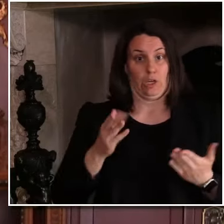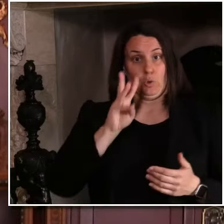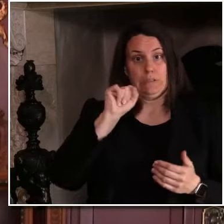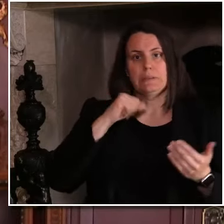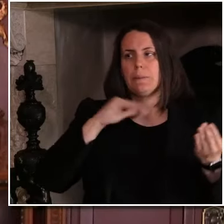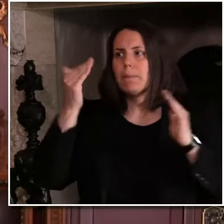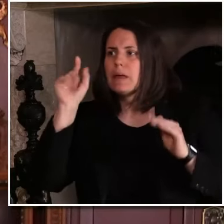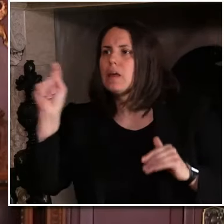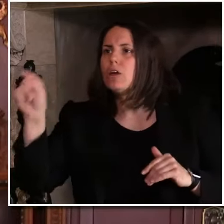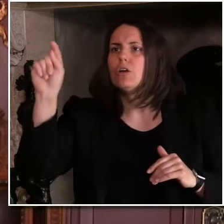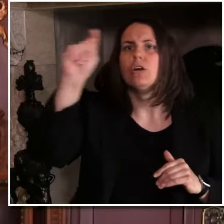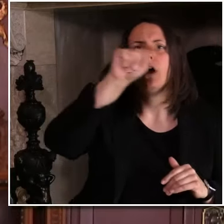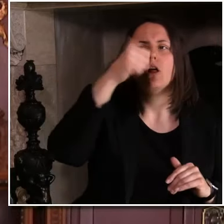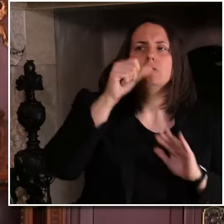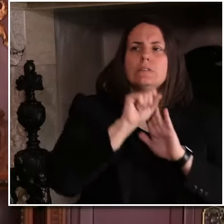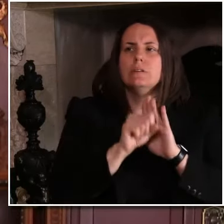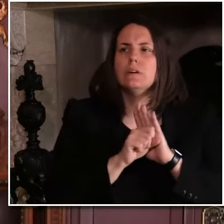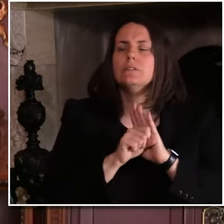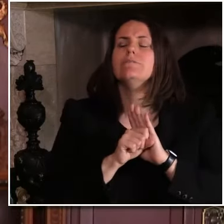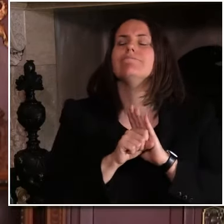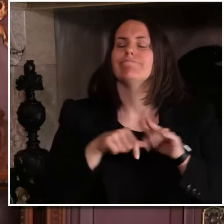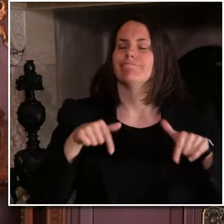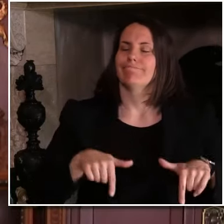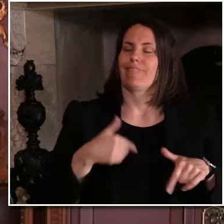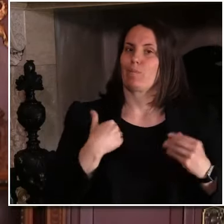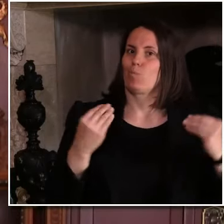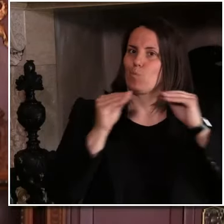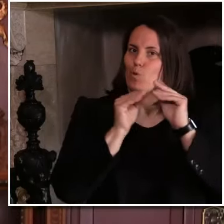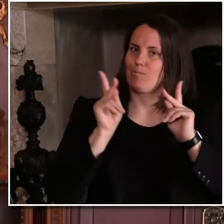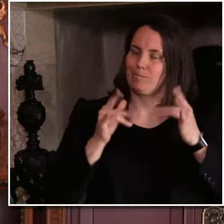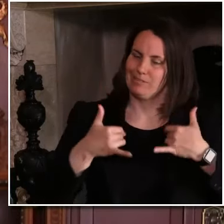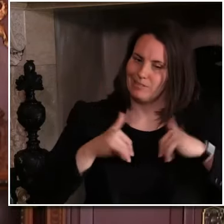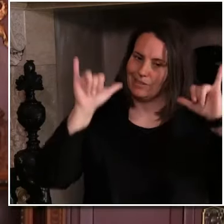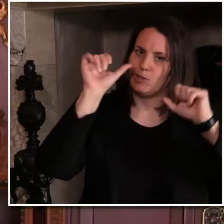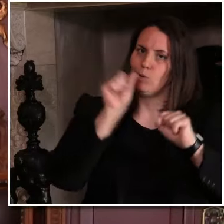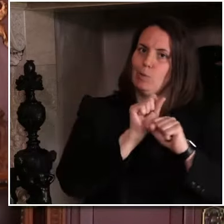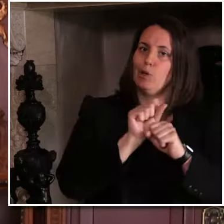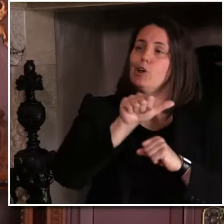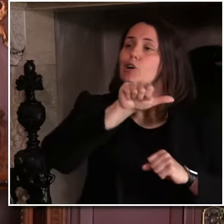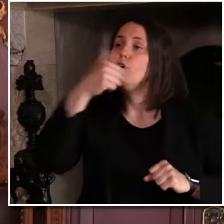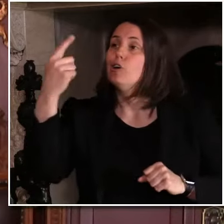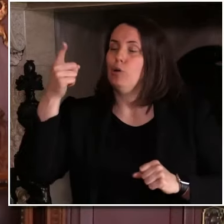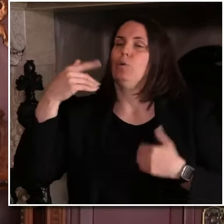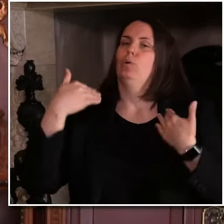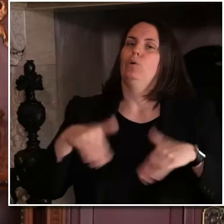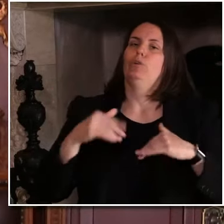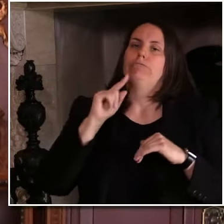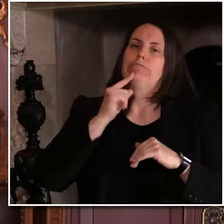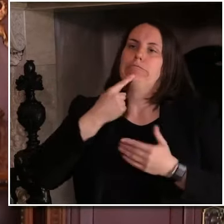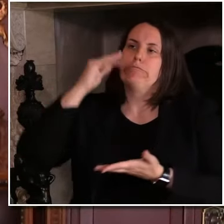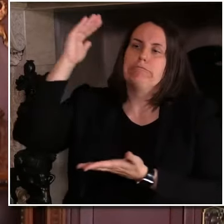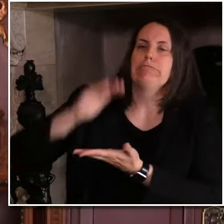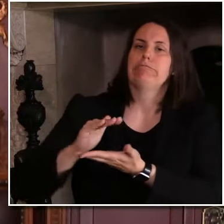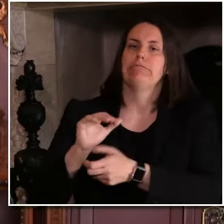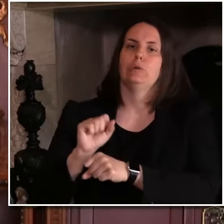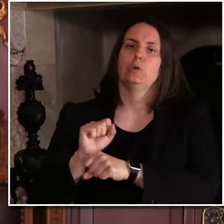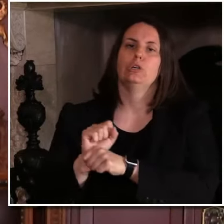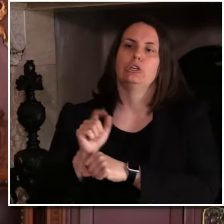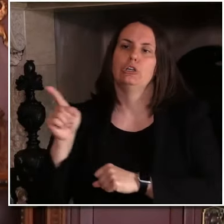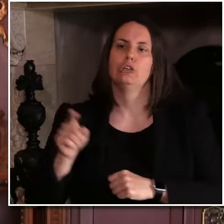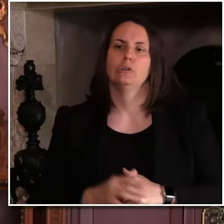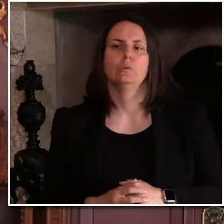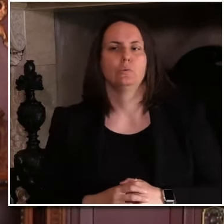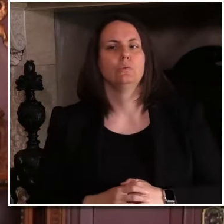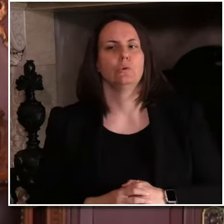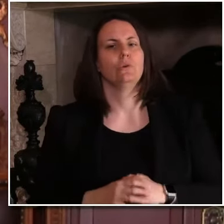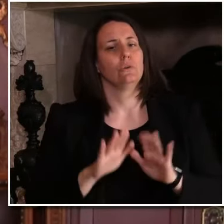question, especially in the service sector, especially in small businesses, people are struggling. That's why we fought hard to make